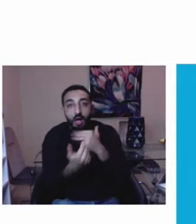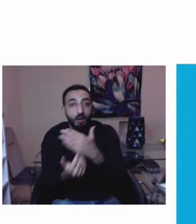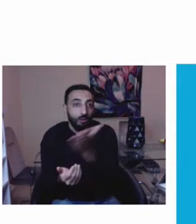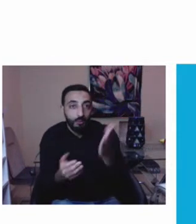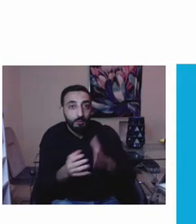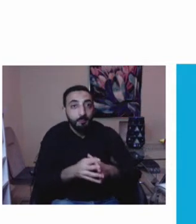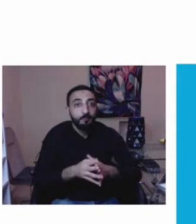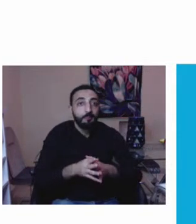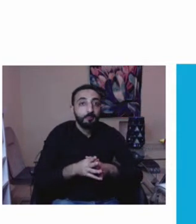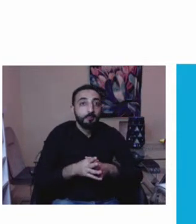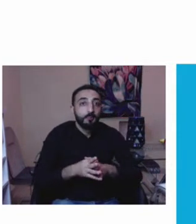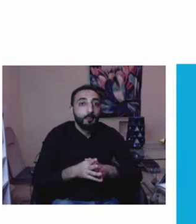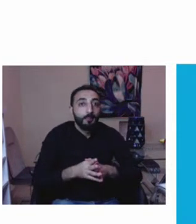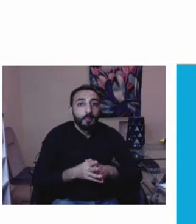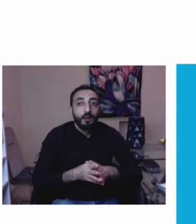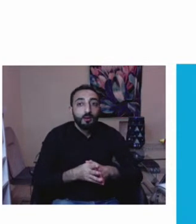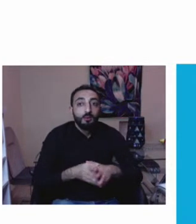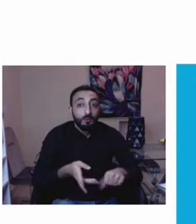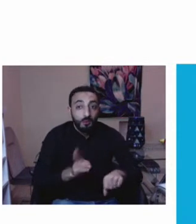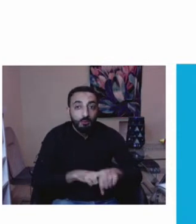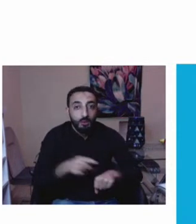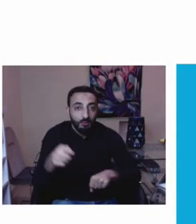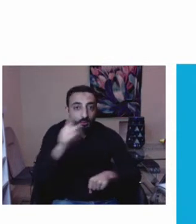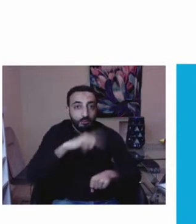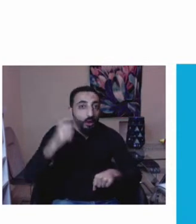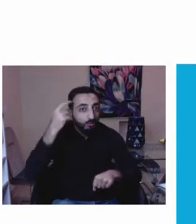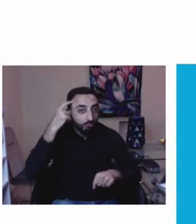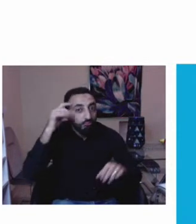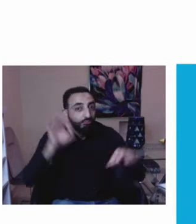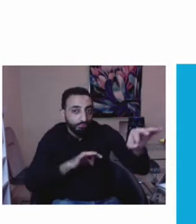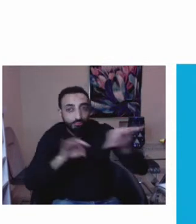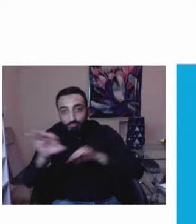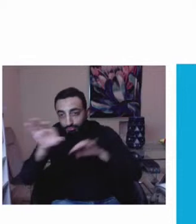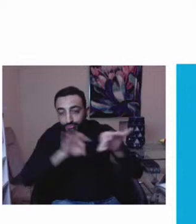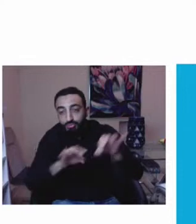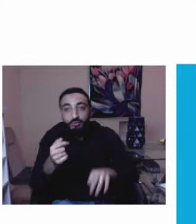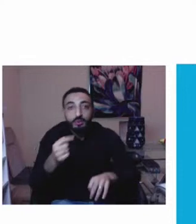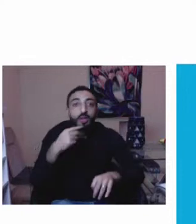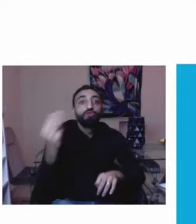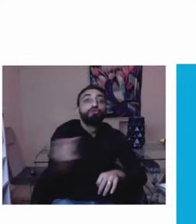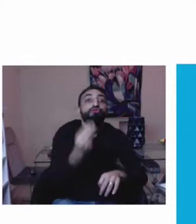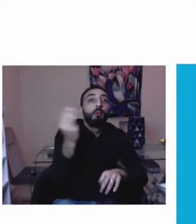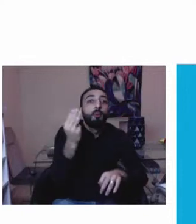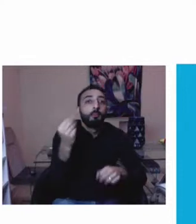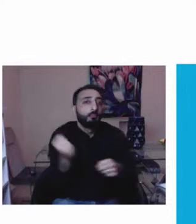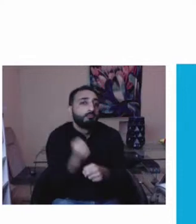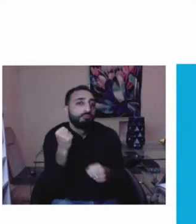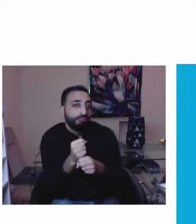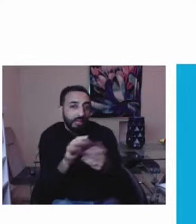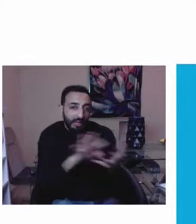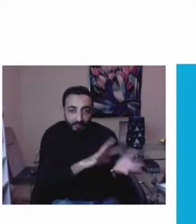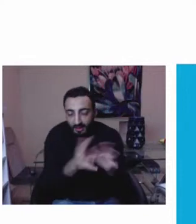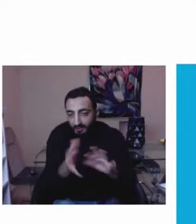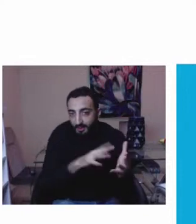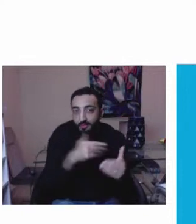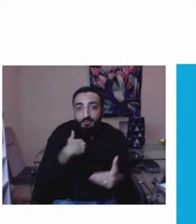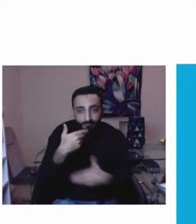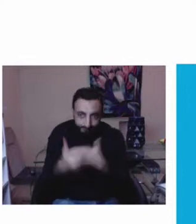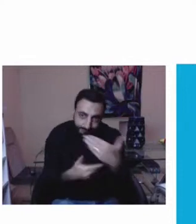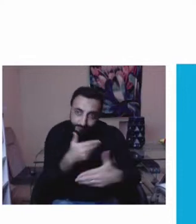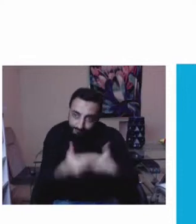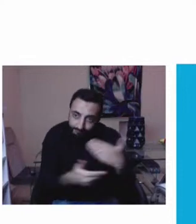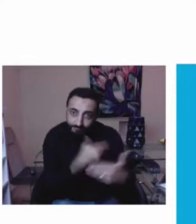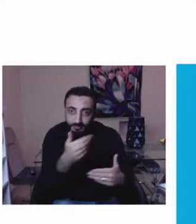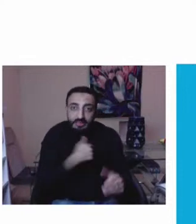comment on that supporting financing youth-led initiative and peacebuilding requires also sharing decisions